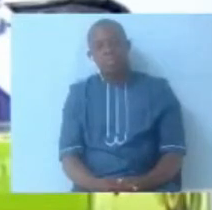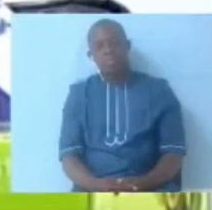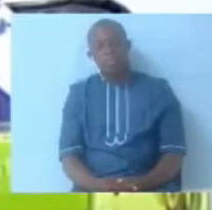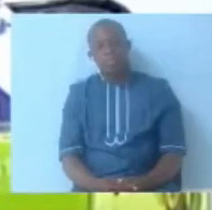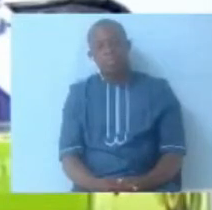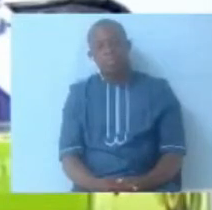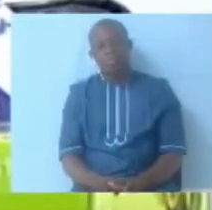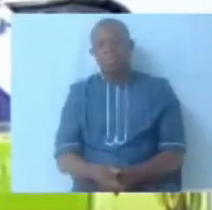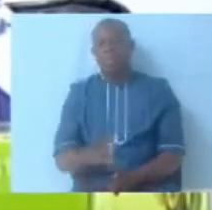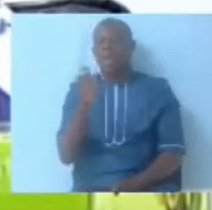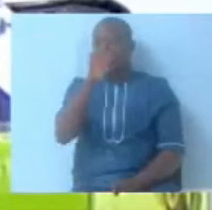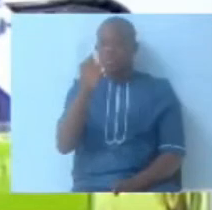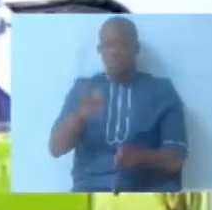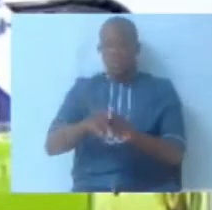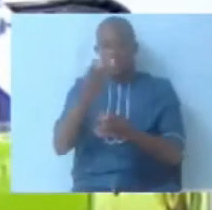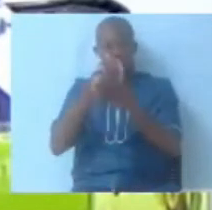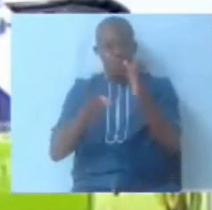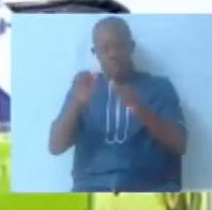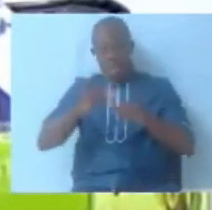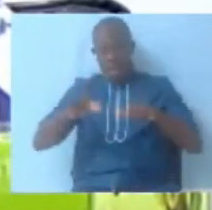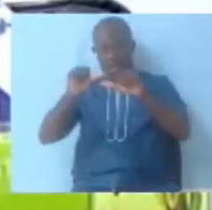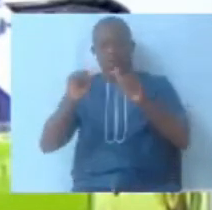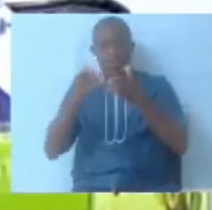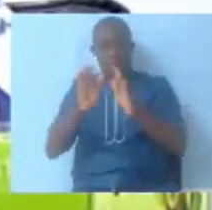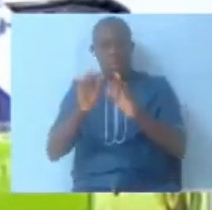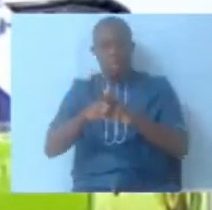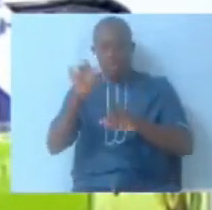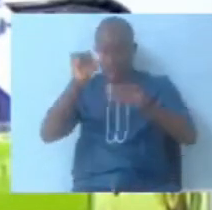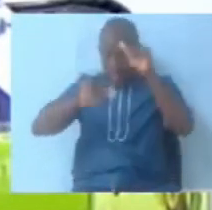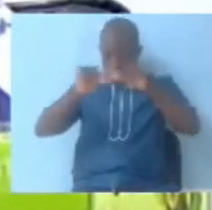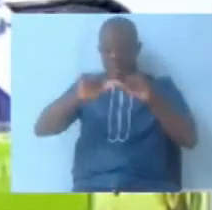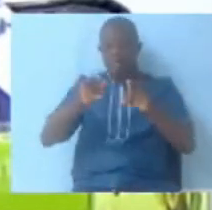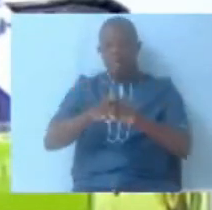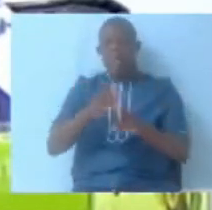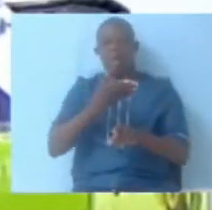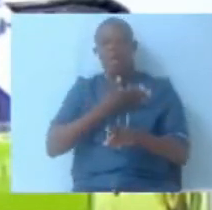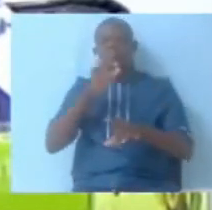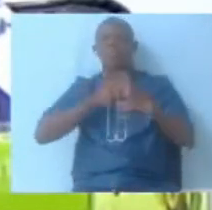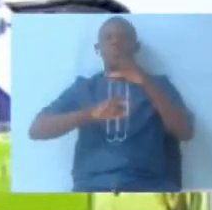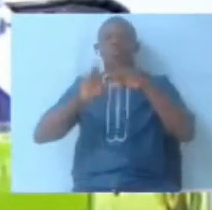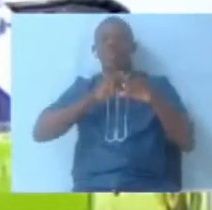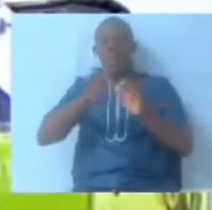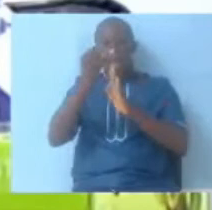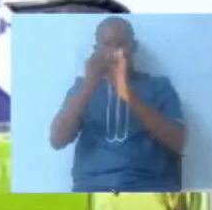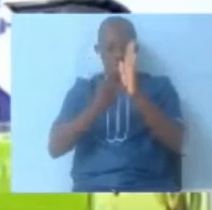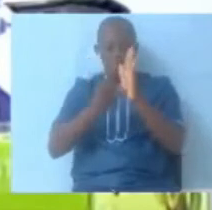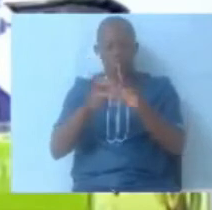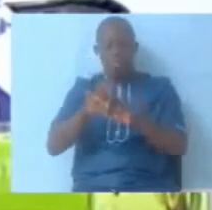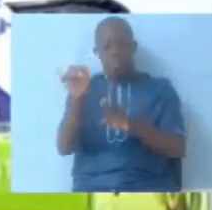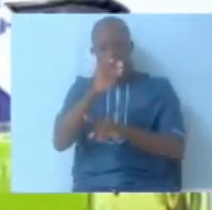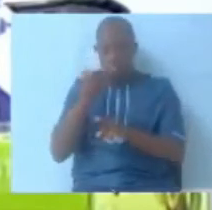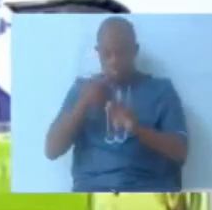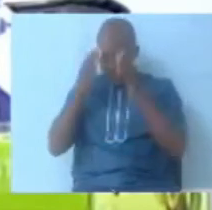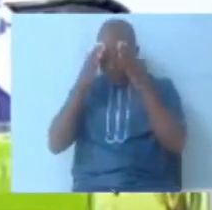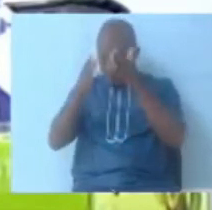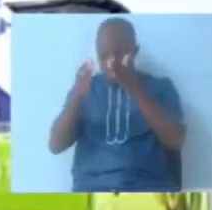amunta karafulo be la kuma kangulu niyo lube bondi ya jibe there were ethical issues which were observed on the side of the prosecution.